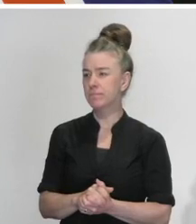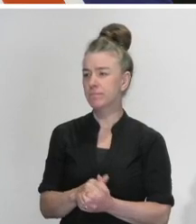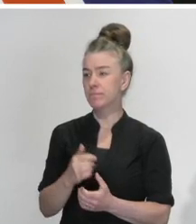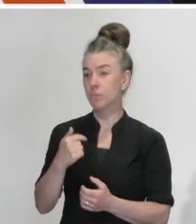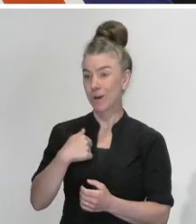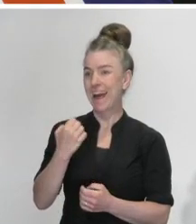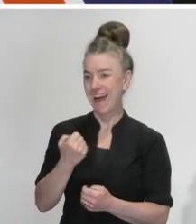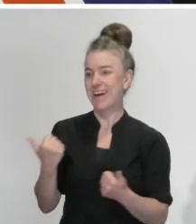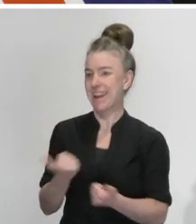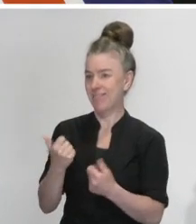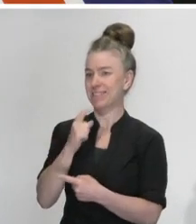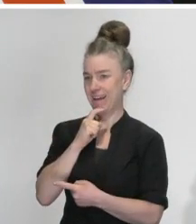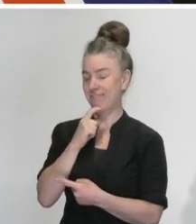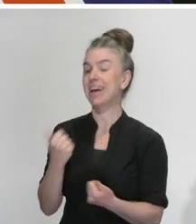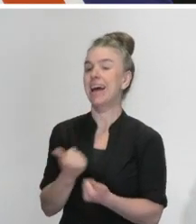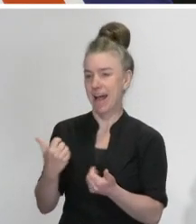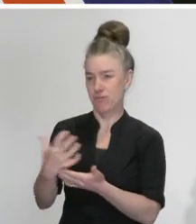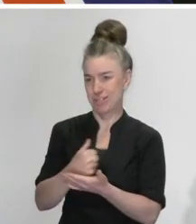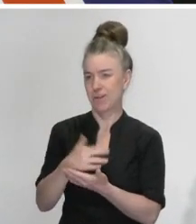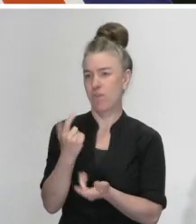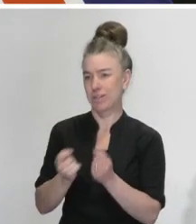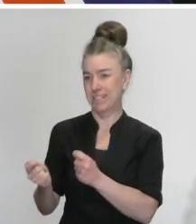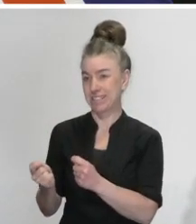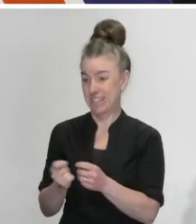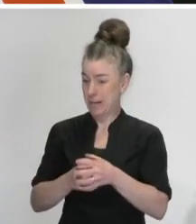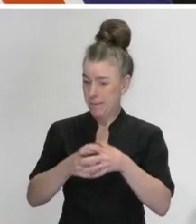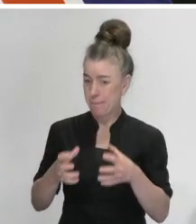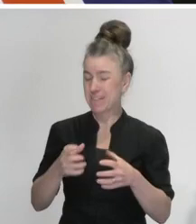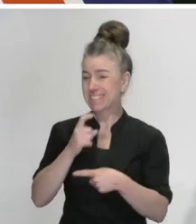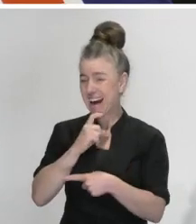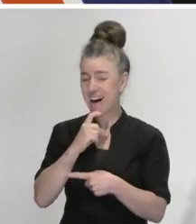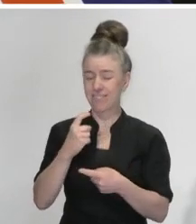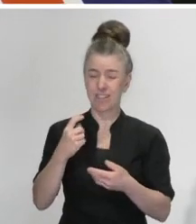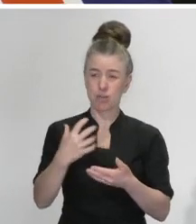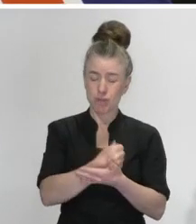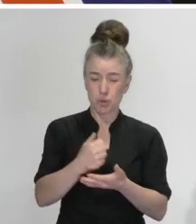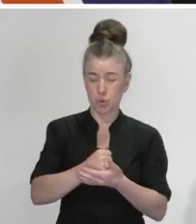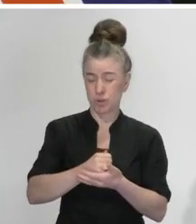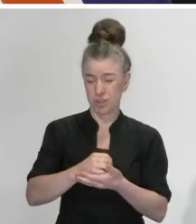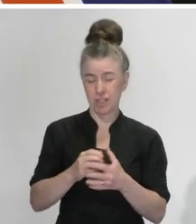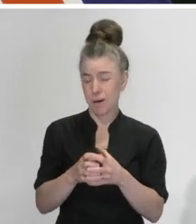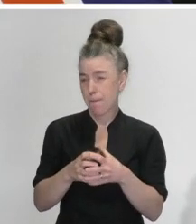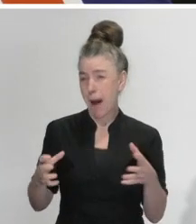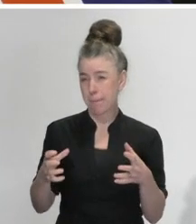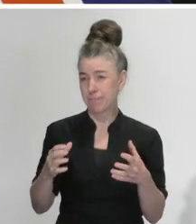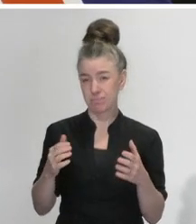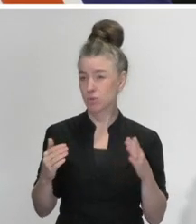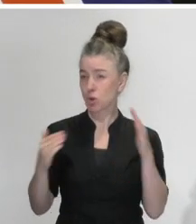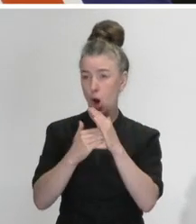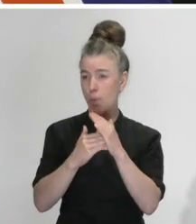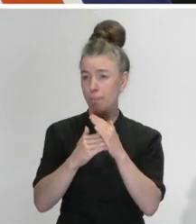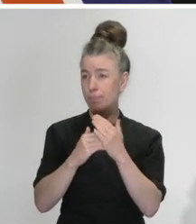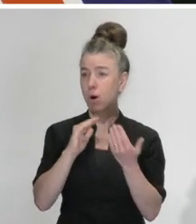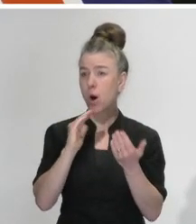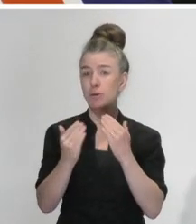increasing that. So our capacity now is really amongst the leading countries in the world in terms of our per